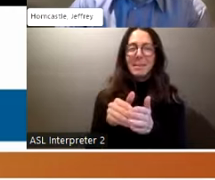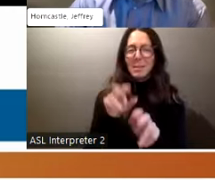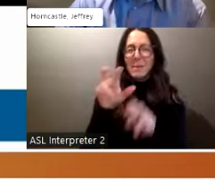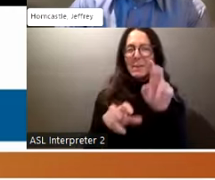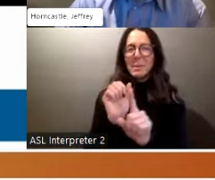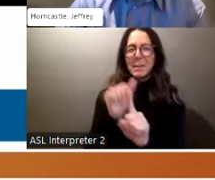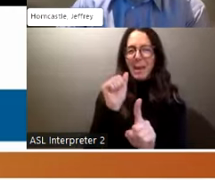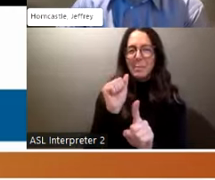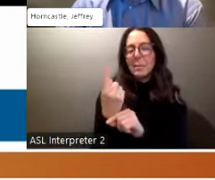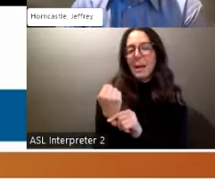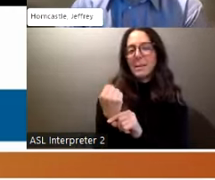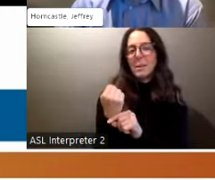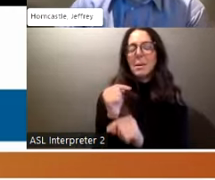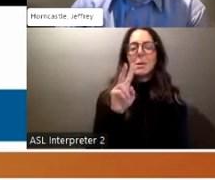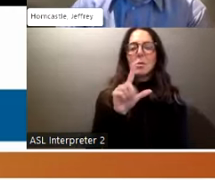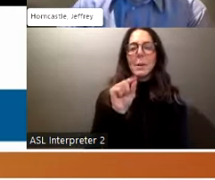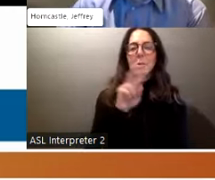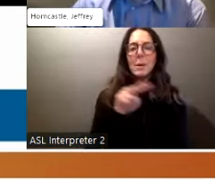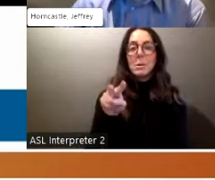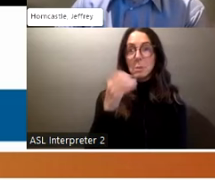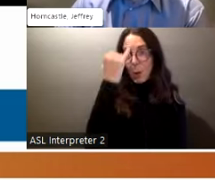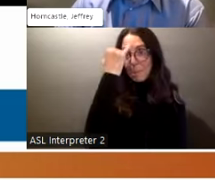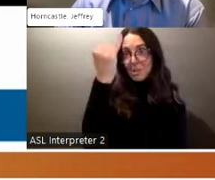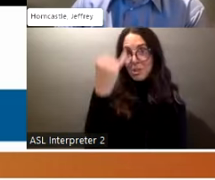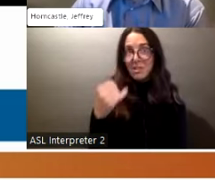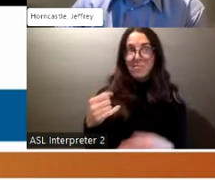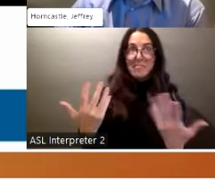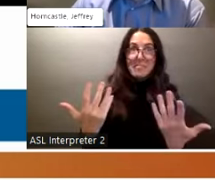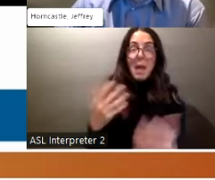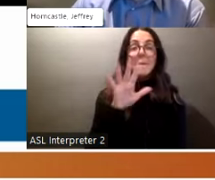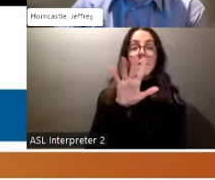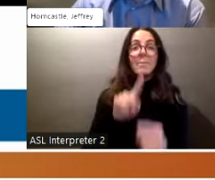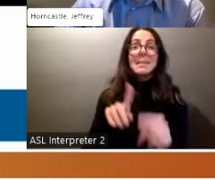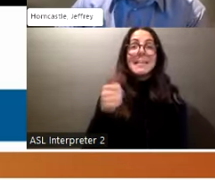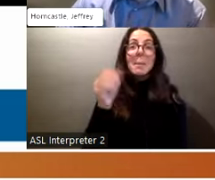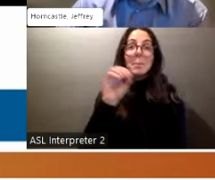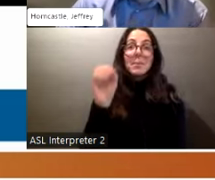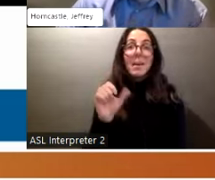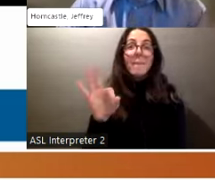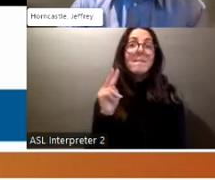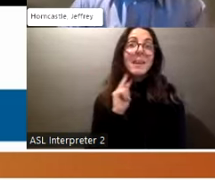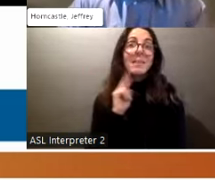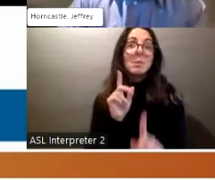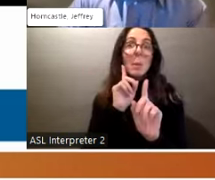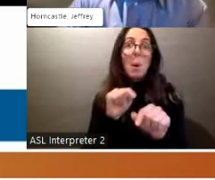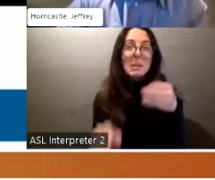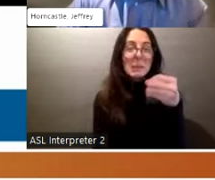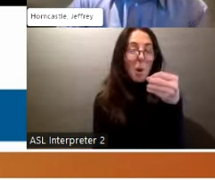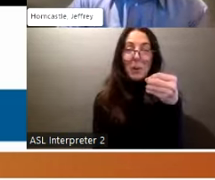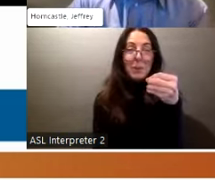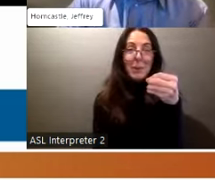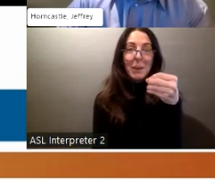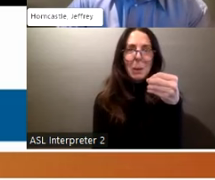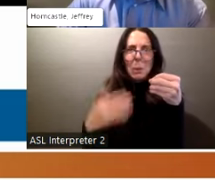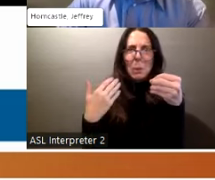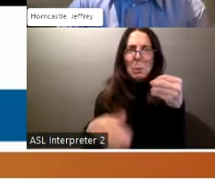2022. Put that into perspective, where we estimate only 5 to 10 million, or 5 to 10% of victims actually report. It's a